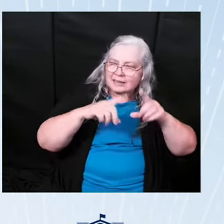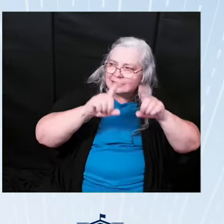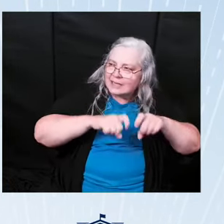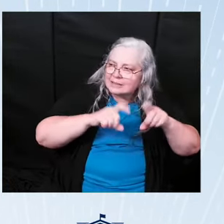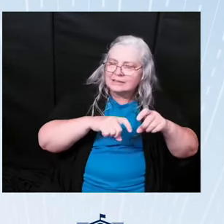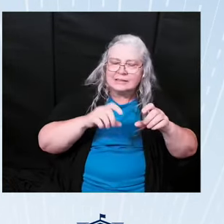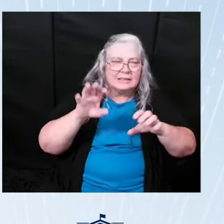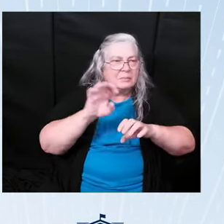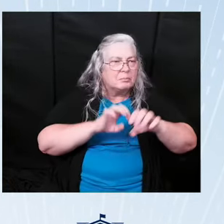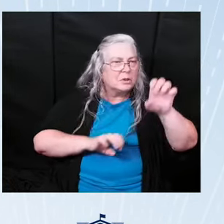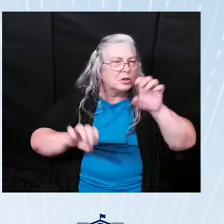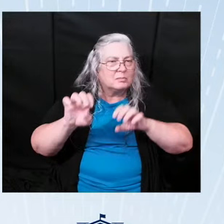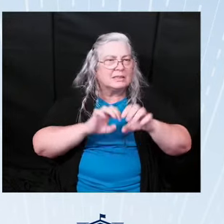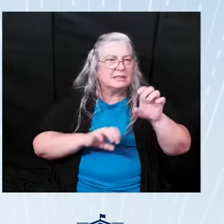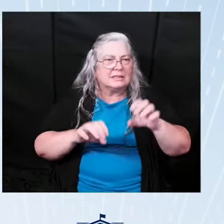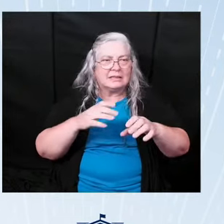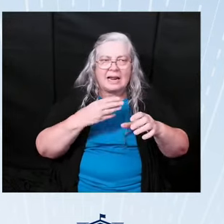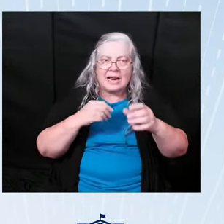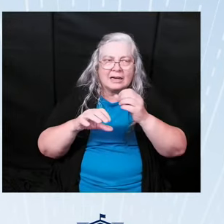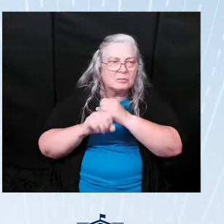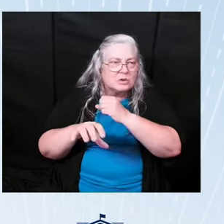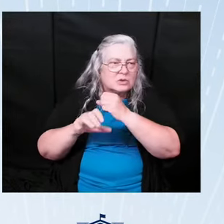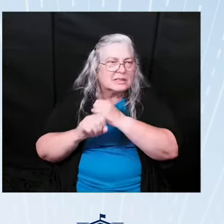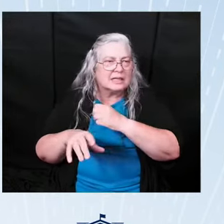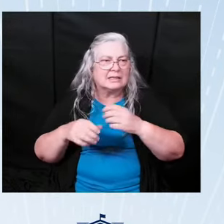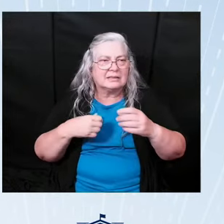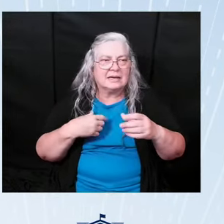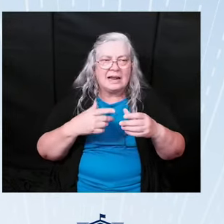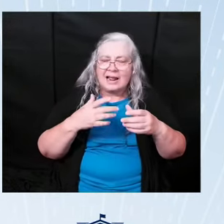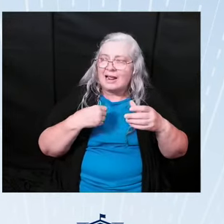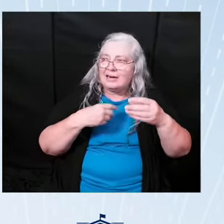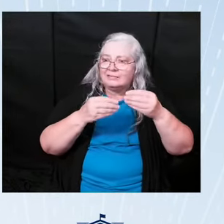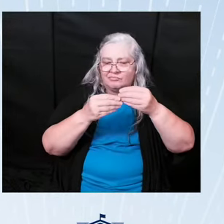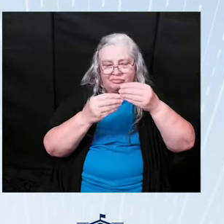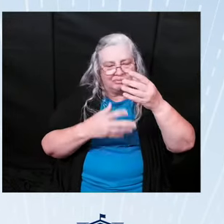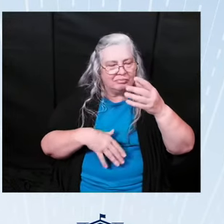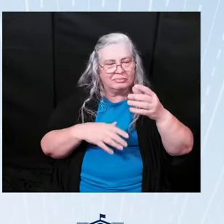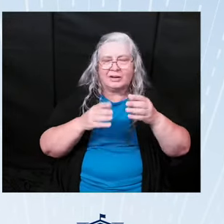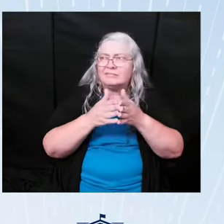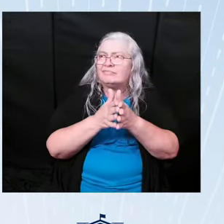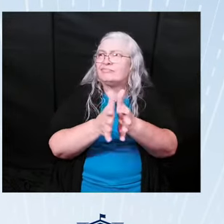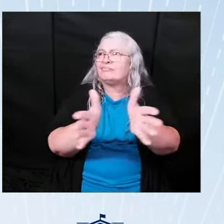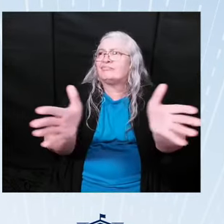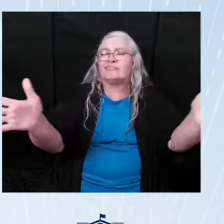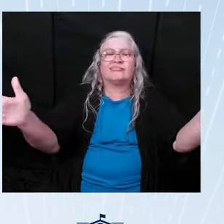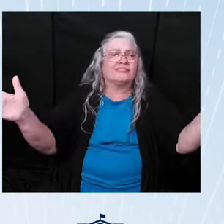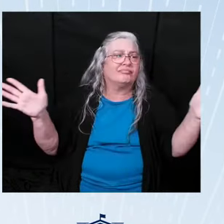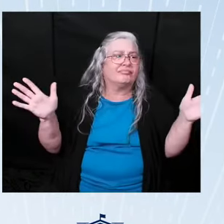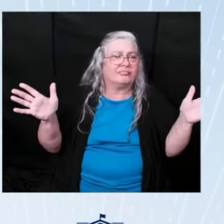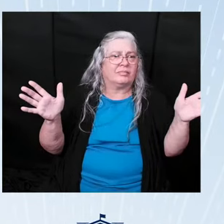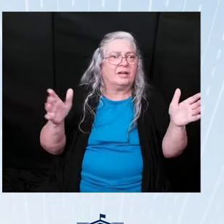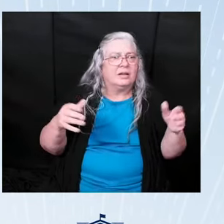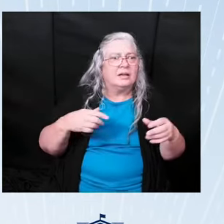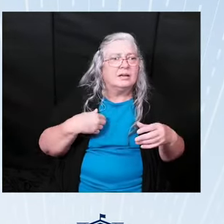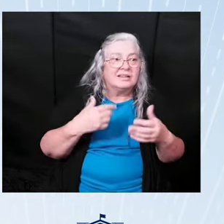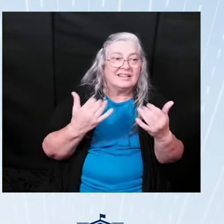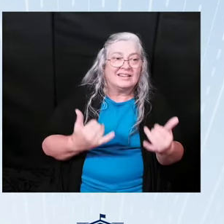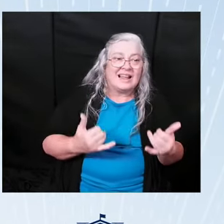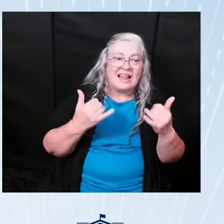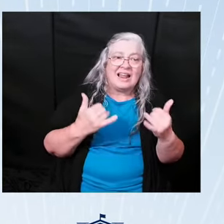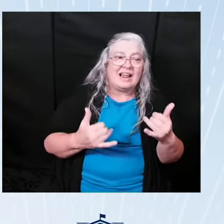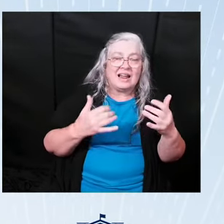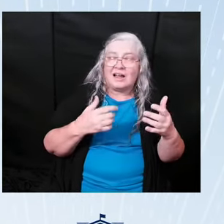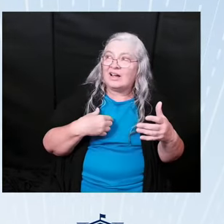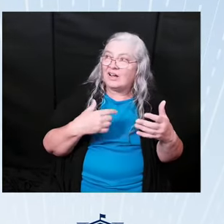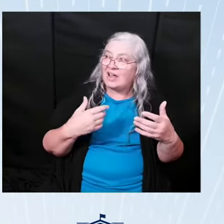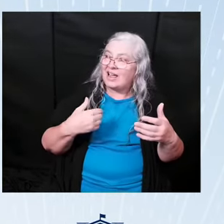we have an unprecedented opportunity to help our communities respond to climate change, thanks to President